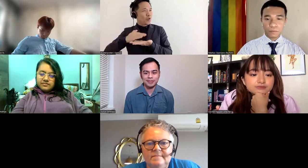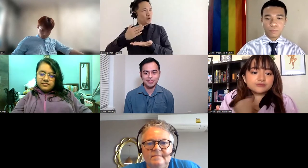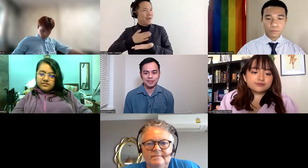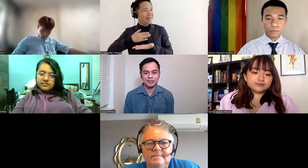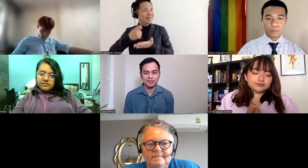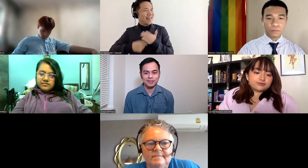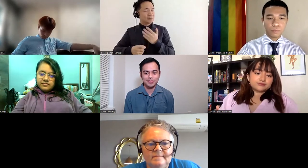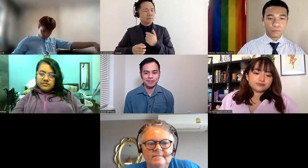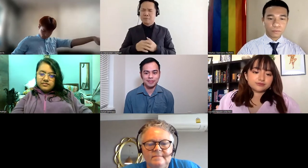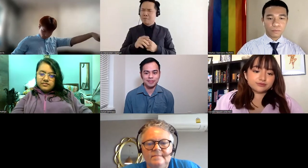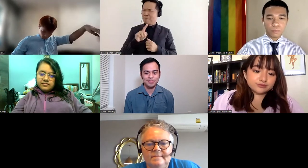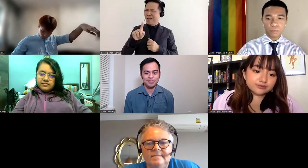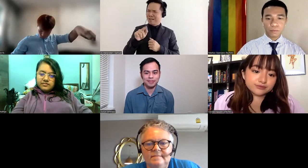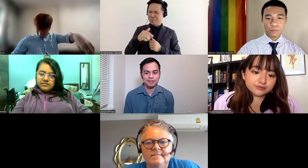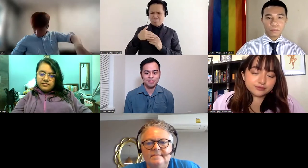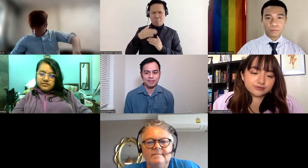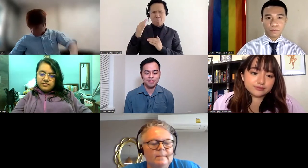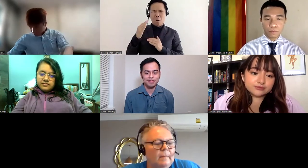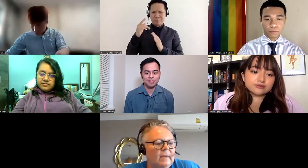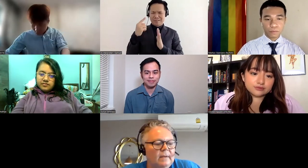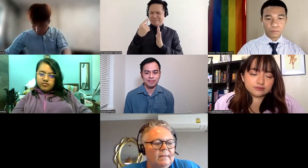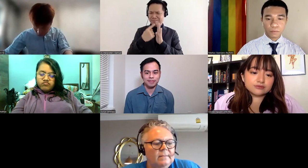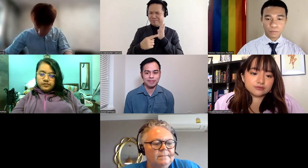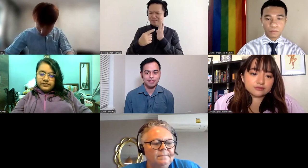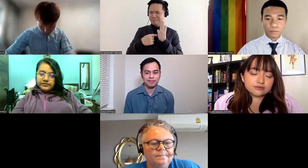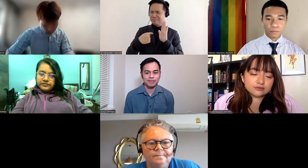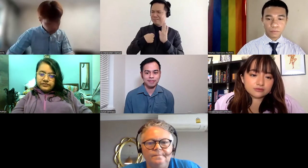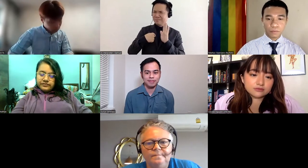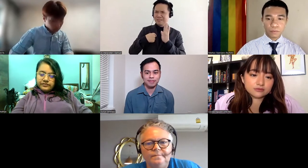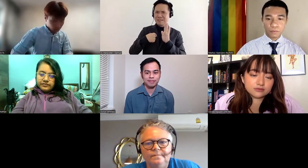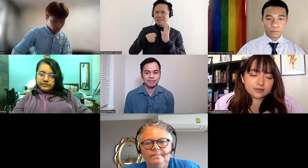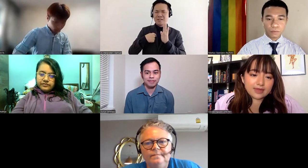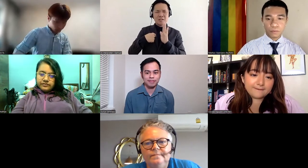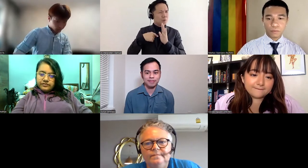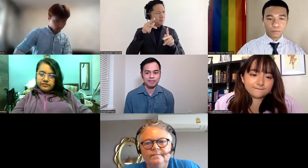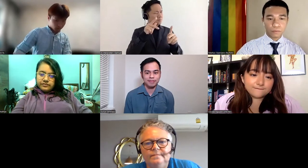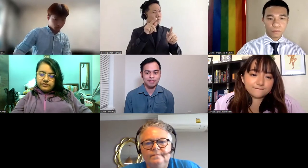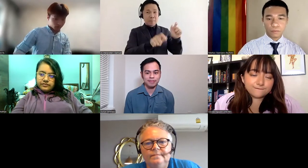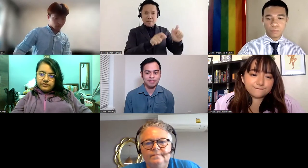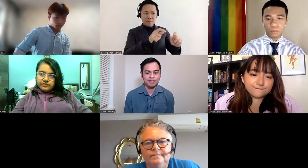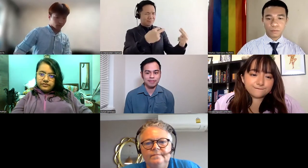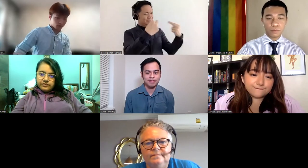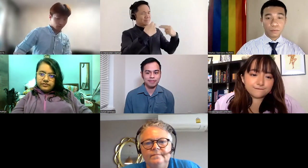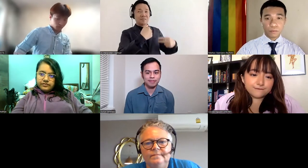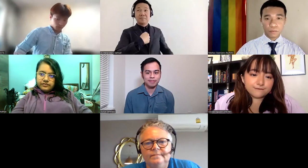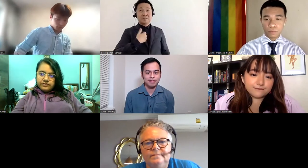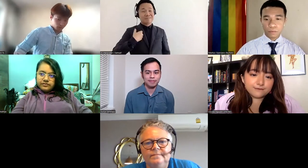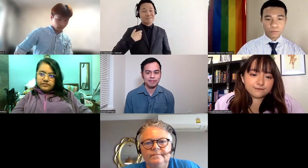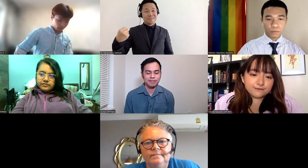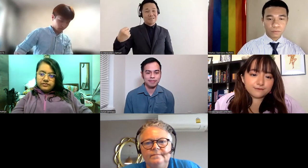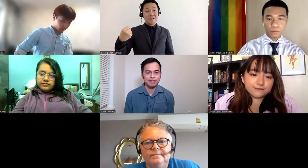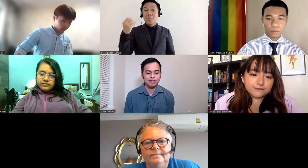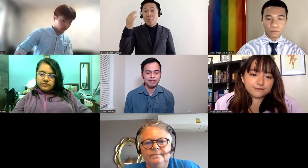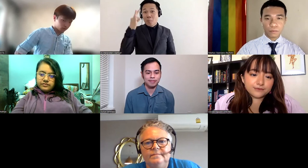the person with a disability because of the discrimination, and could potentially cause a lot of